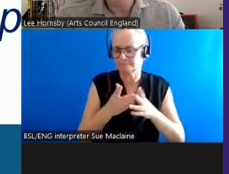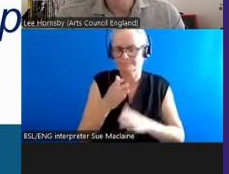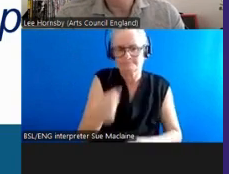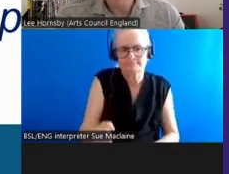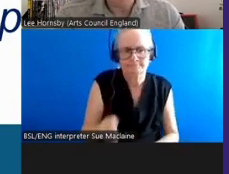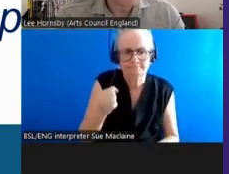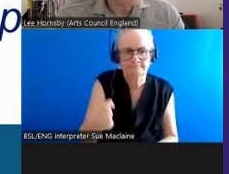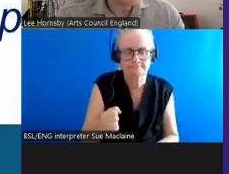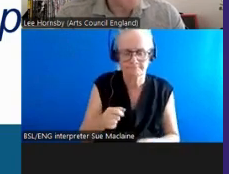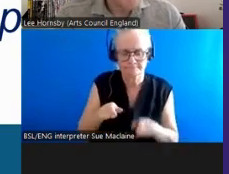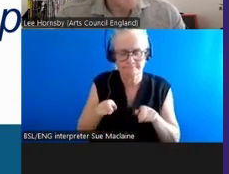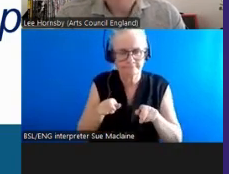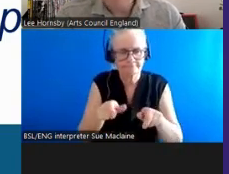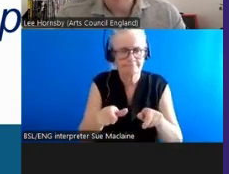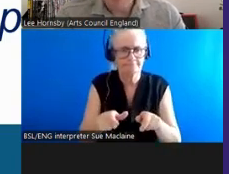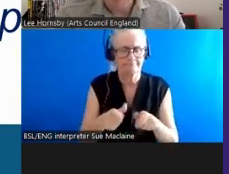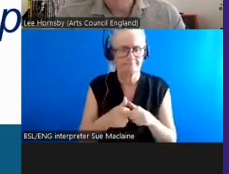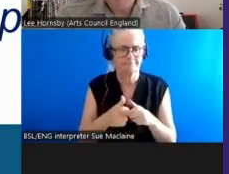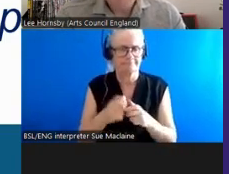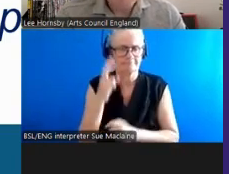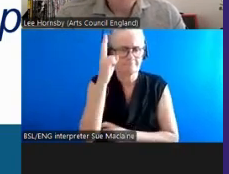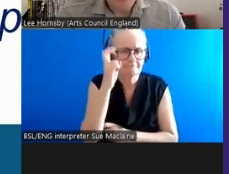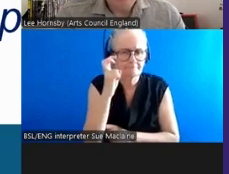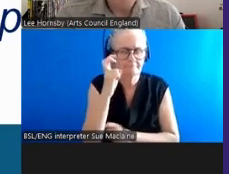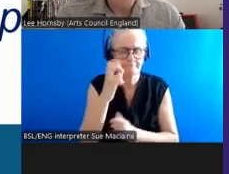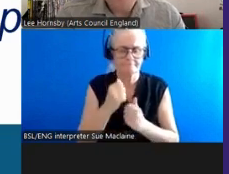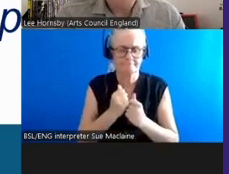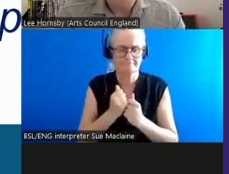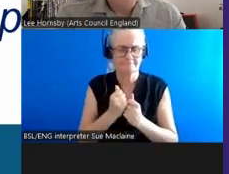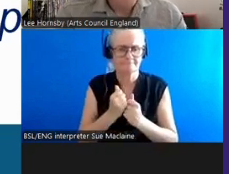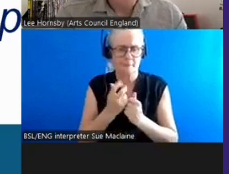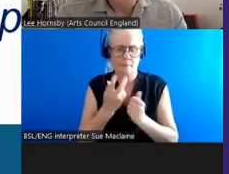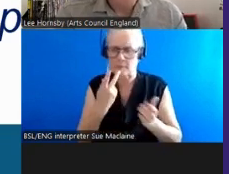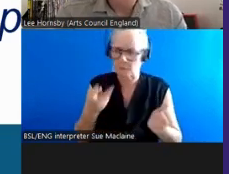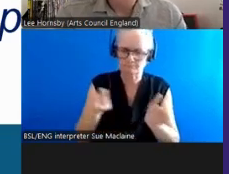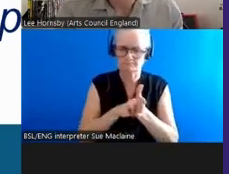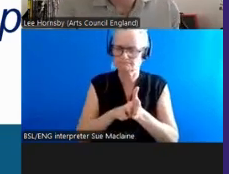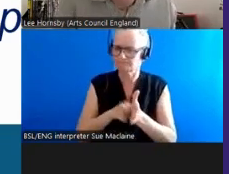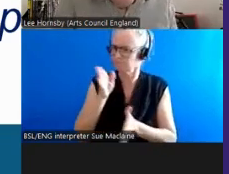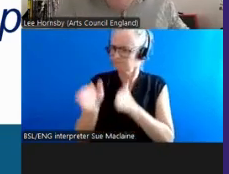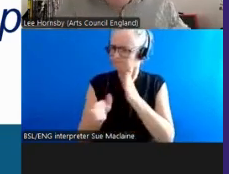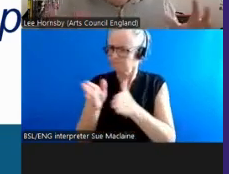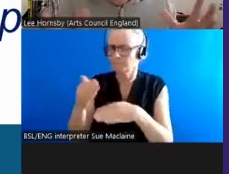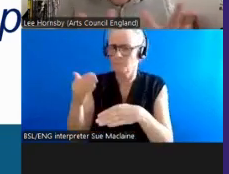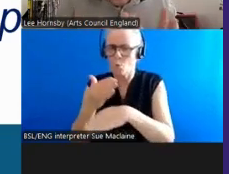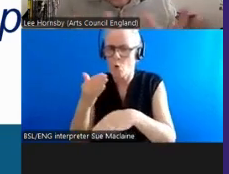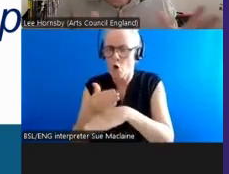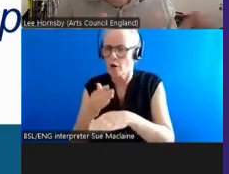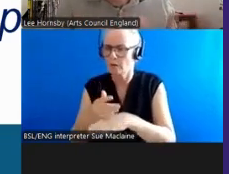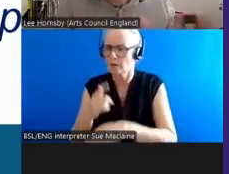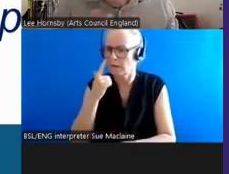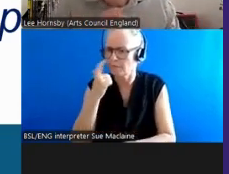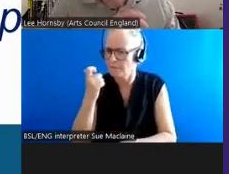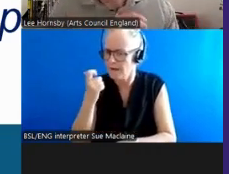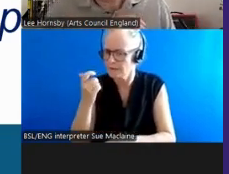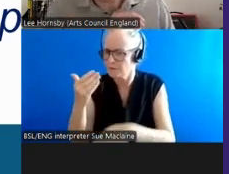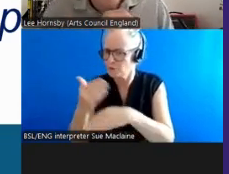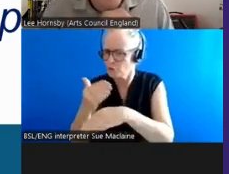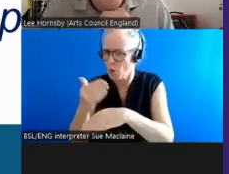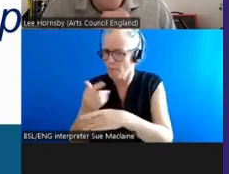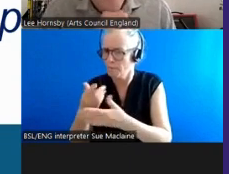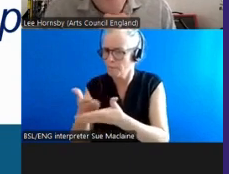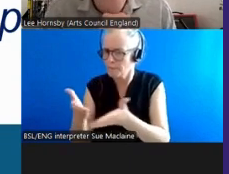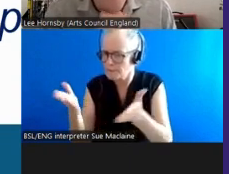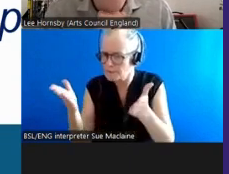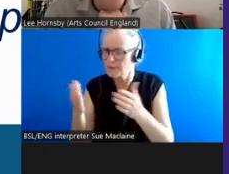to enable more people to get to work, find new jobs? So it kind of touches across and links across